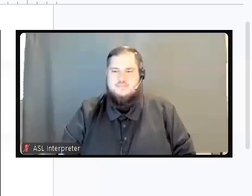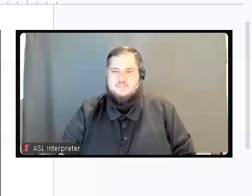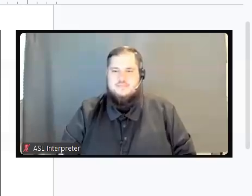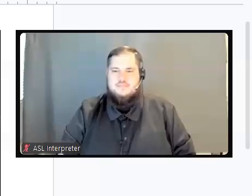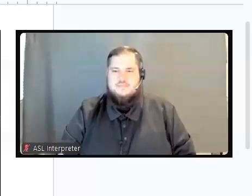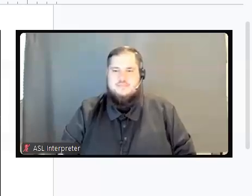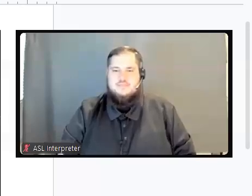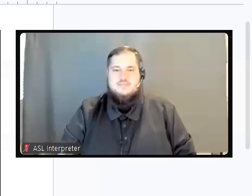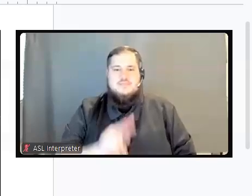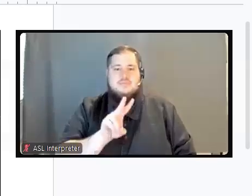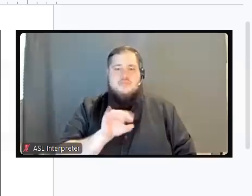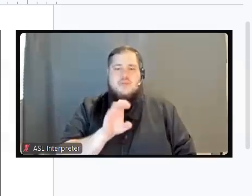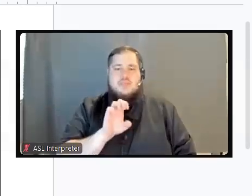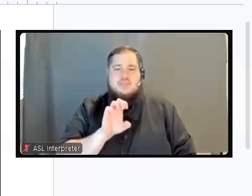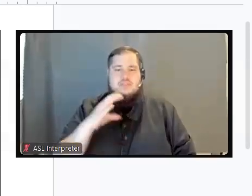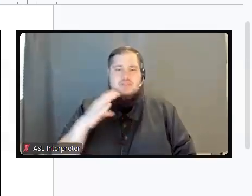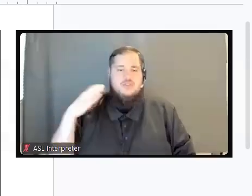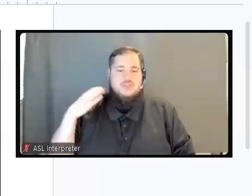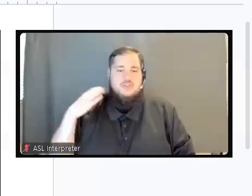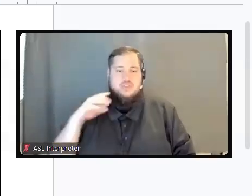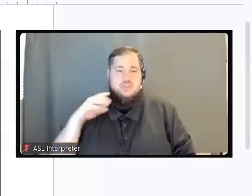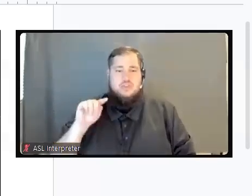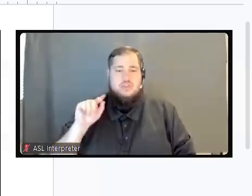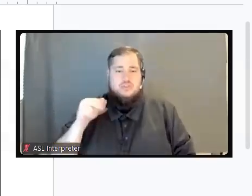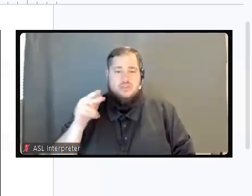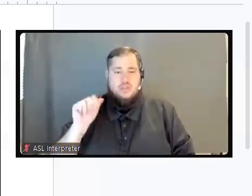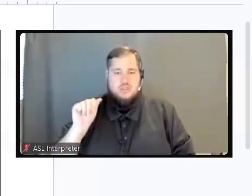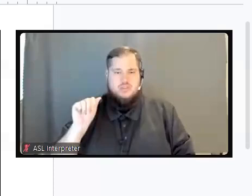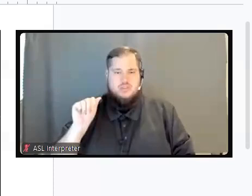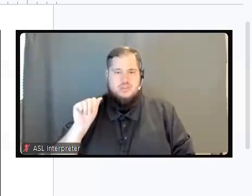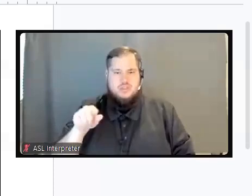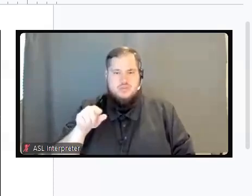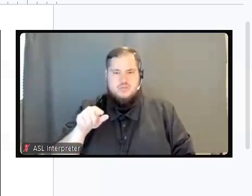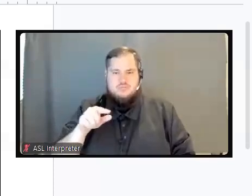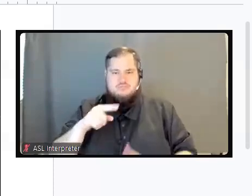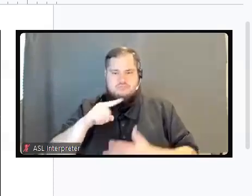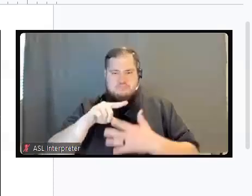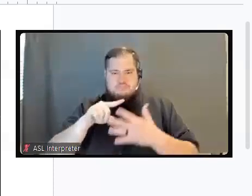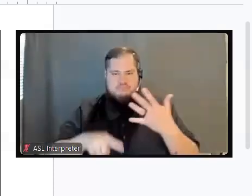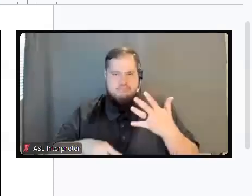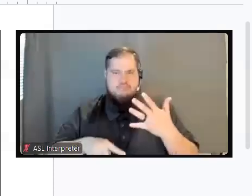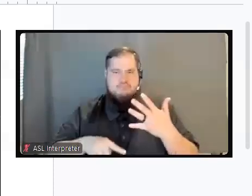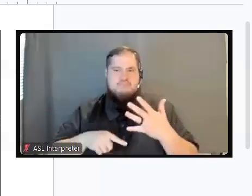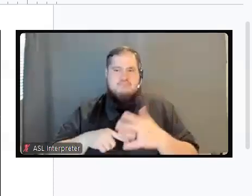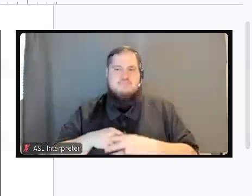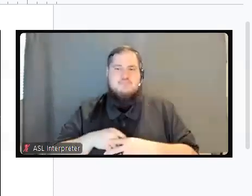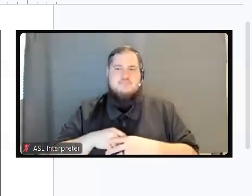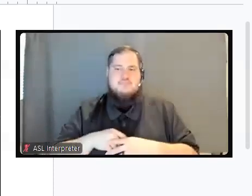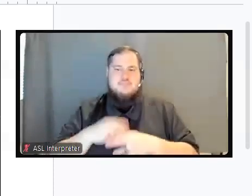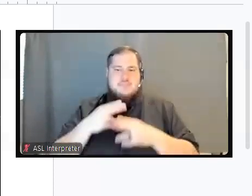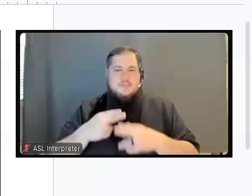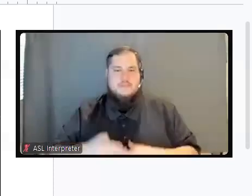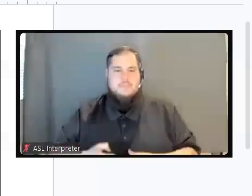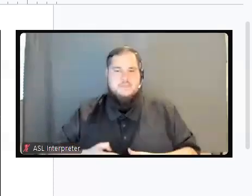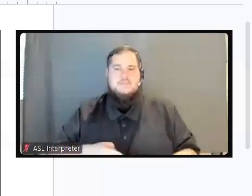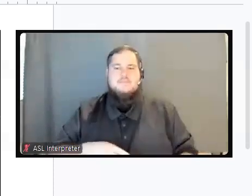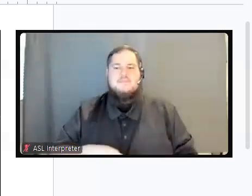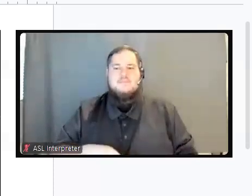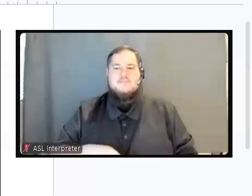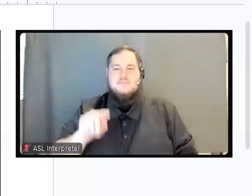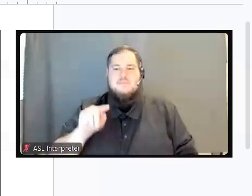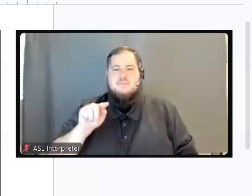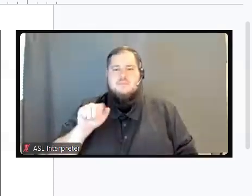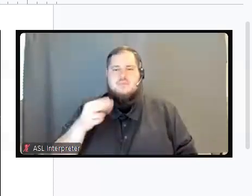Vice Chair Tasha, will you roll call, please? Yes. Do we have